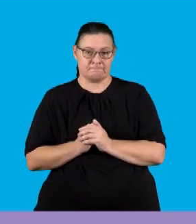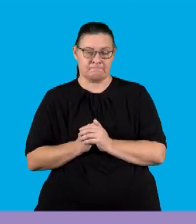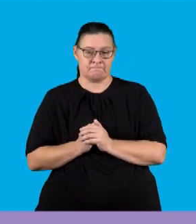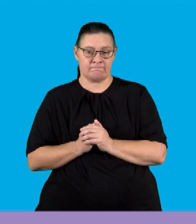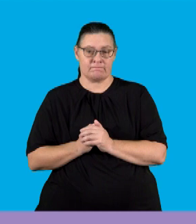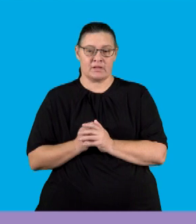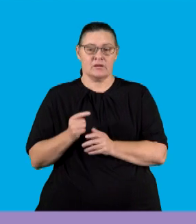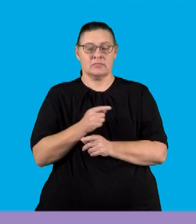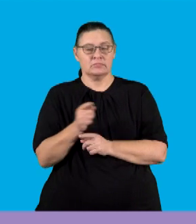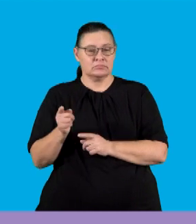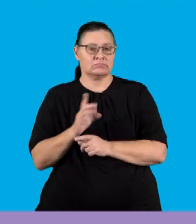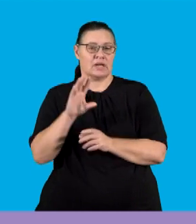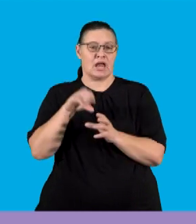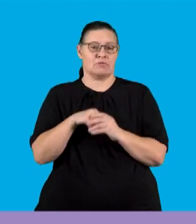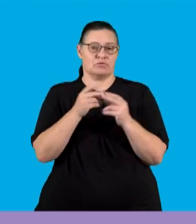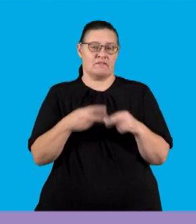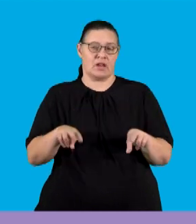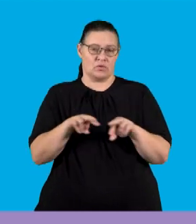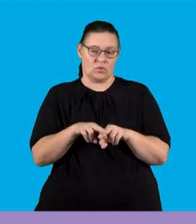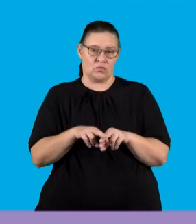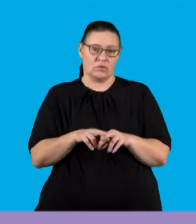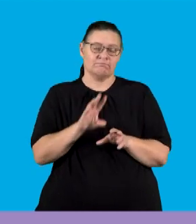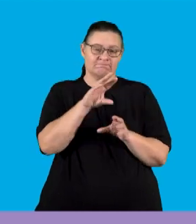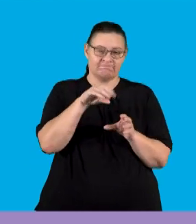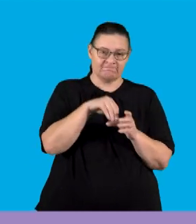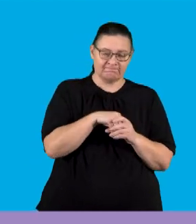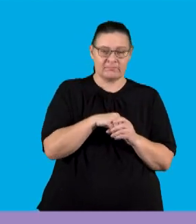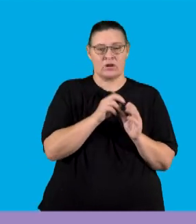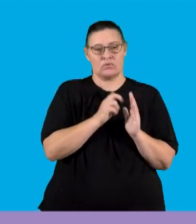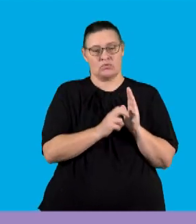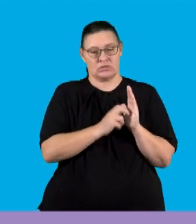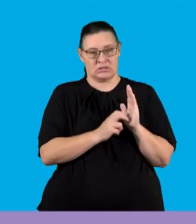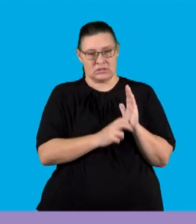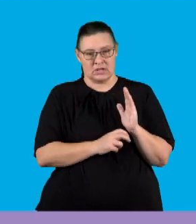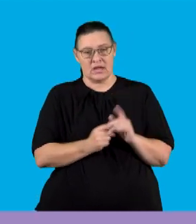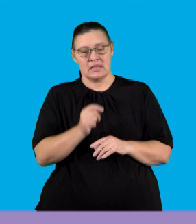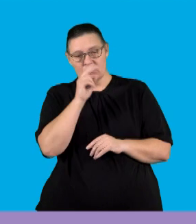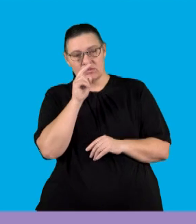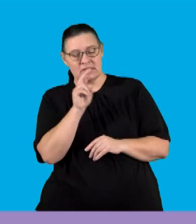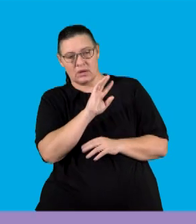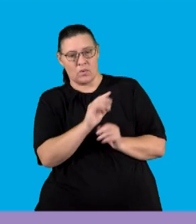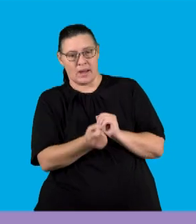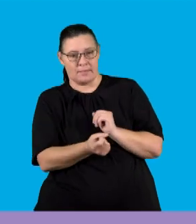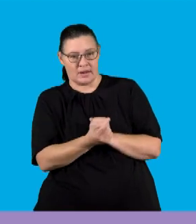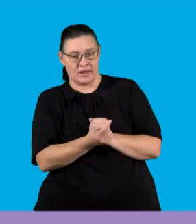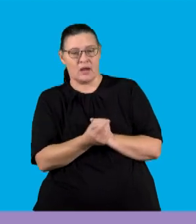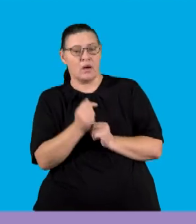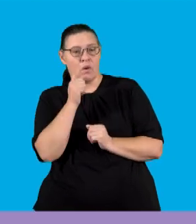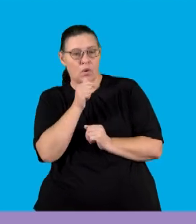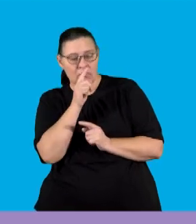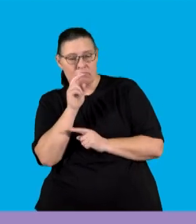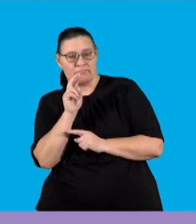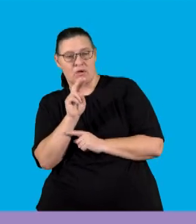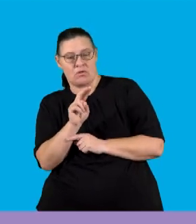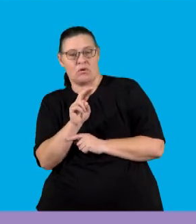11. Those are the input values that are going to go into the rule, and then we'll see what happens when we eventually are